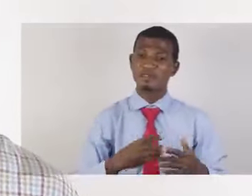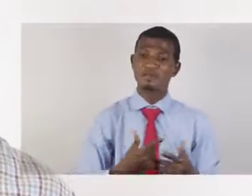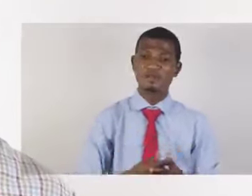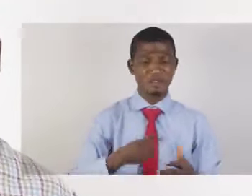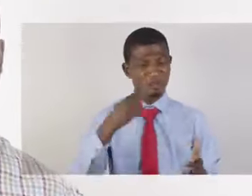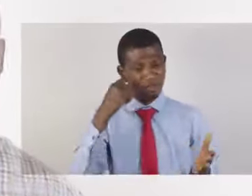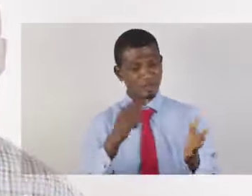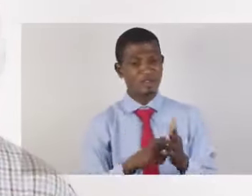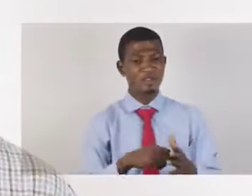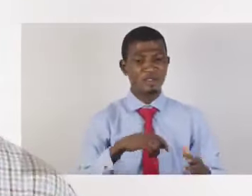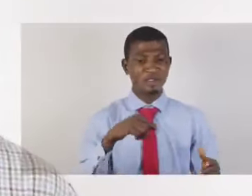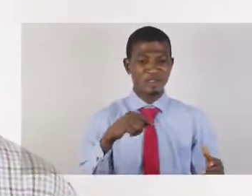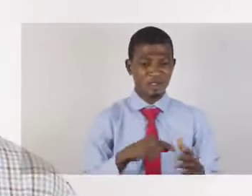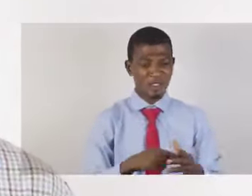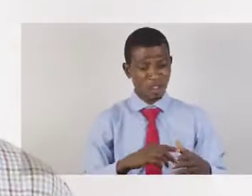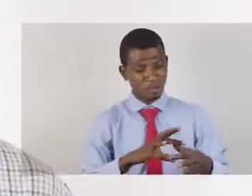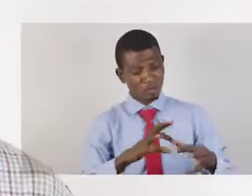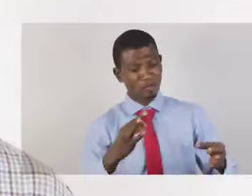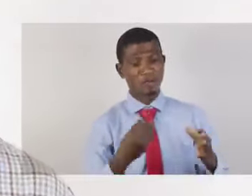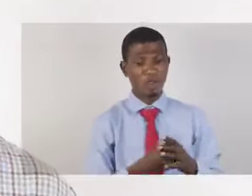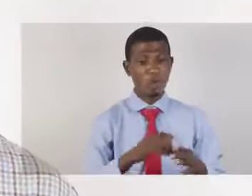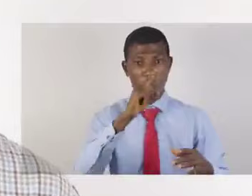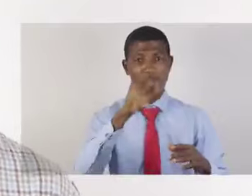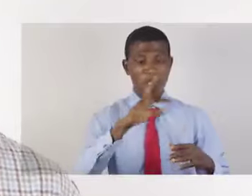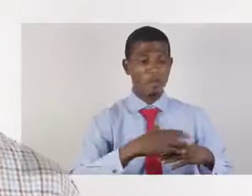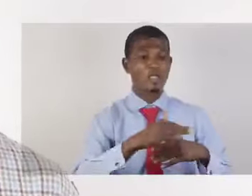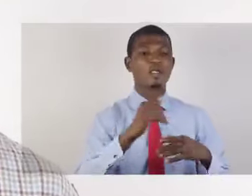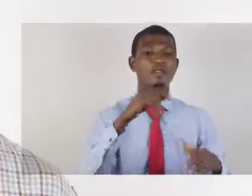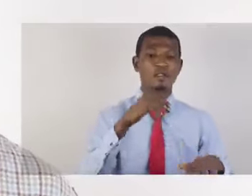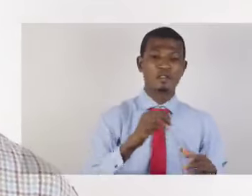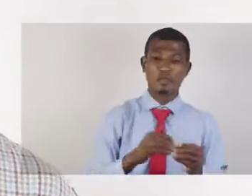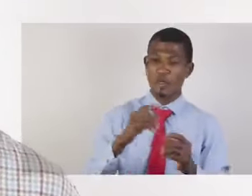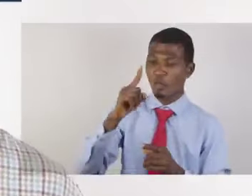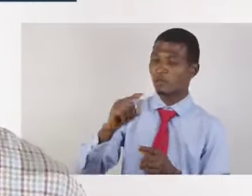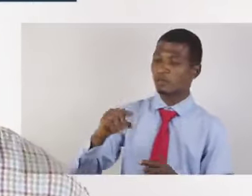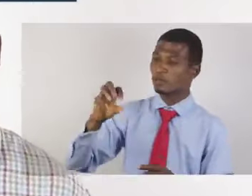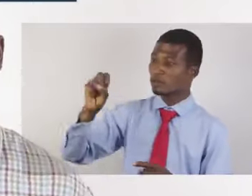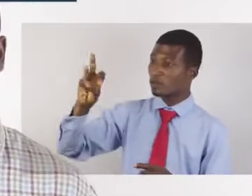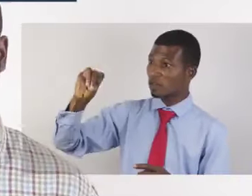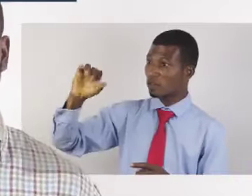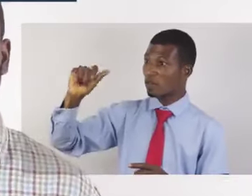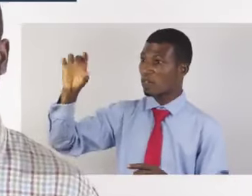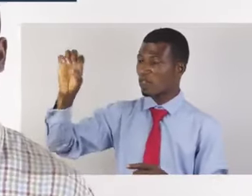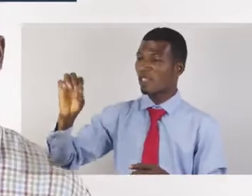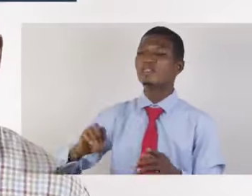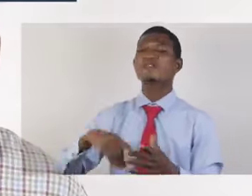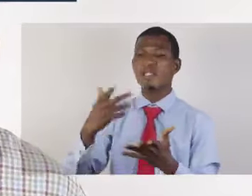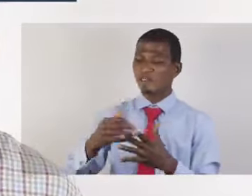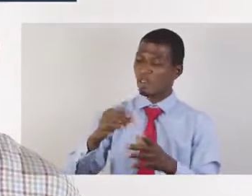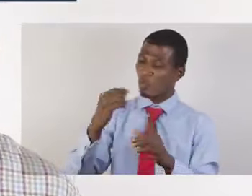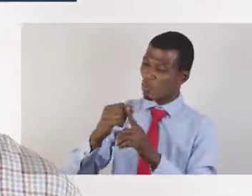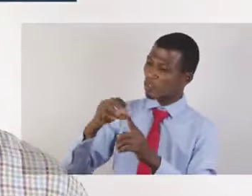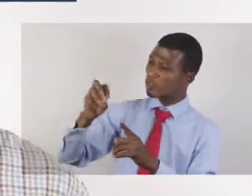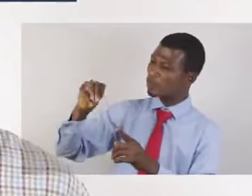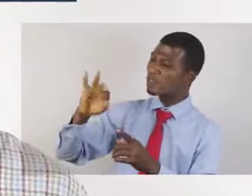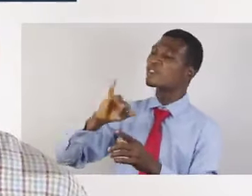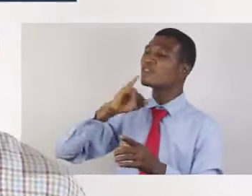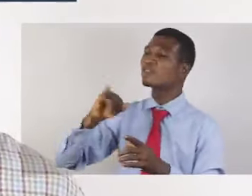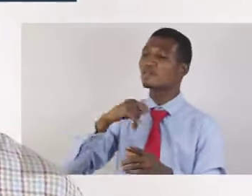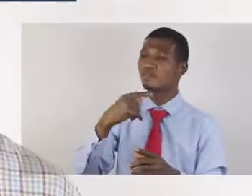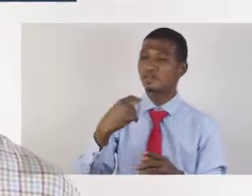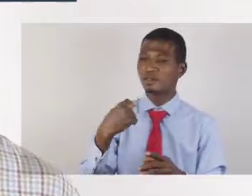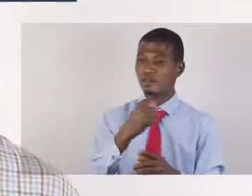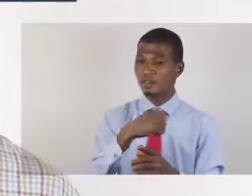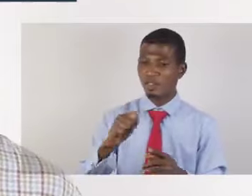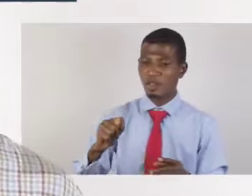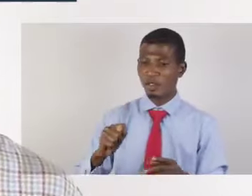let's look at these figurative expressions one after the other. Number 1, simile. Now, what is a simile? A